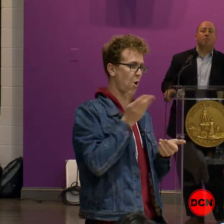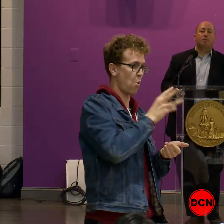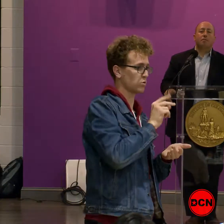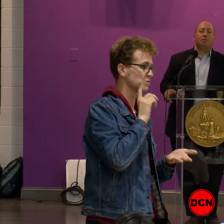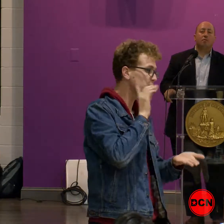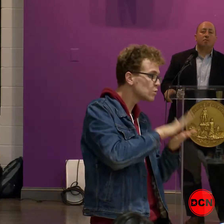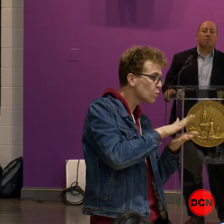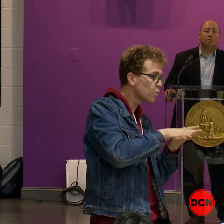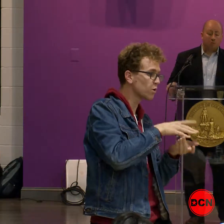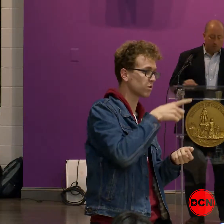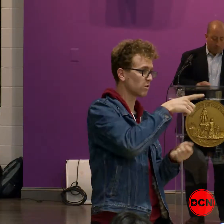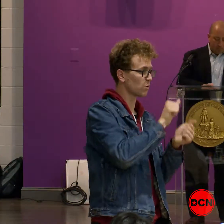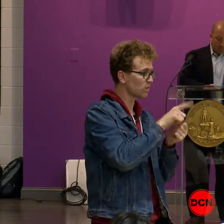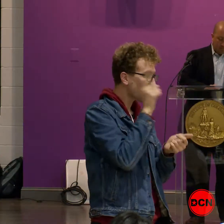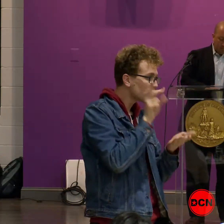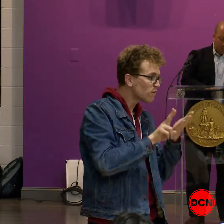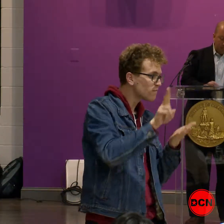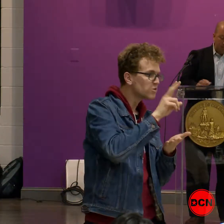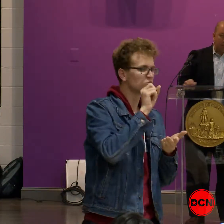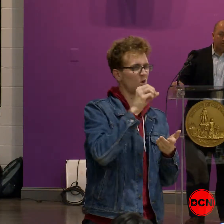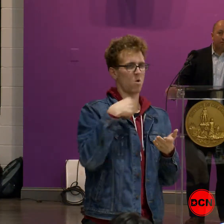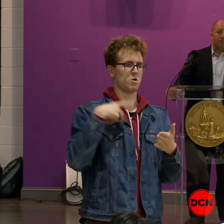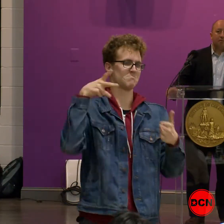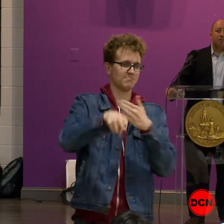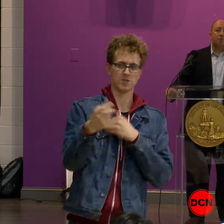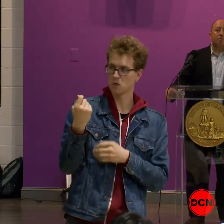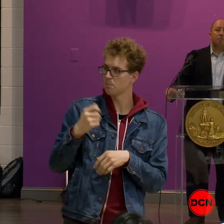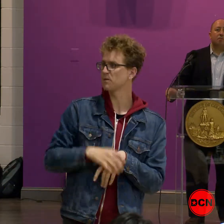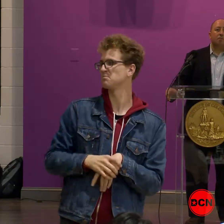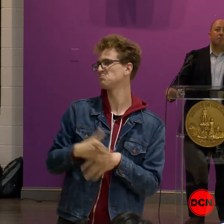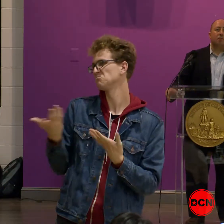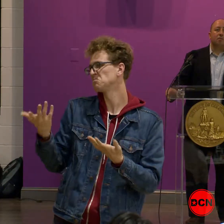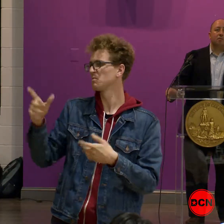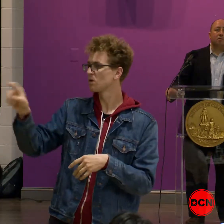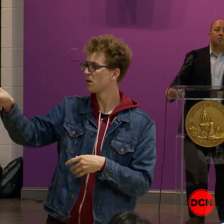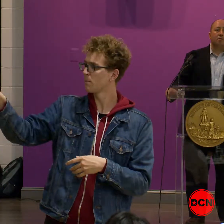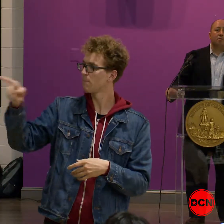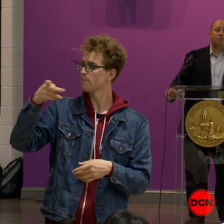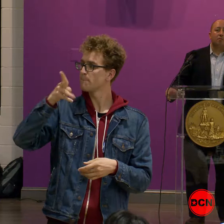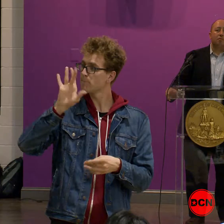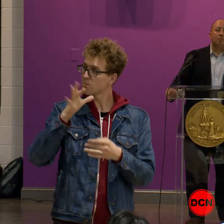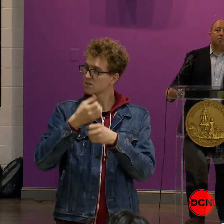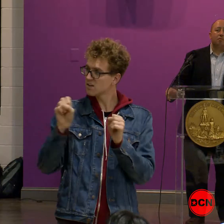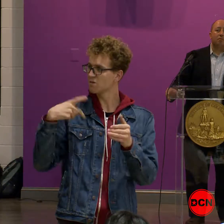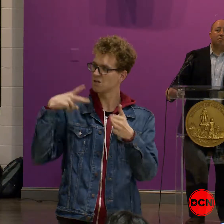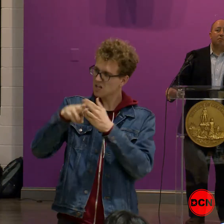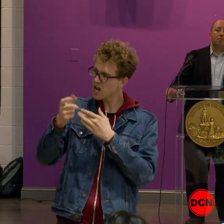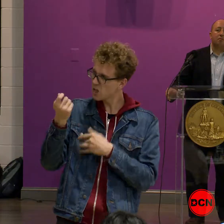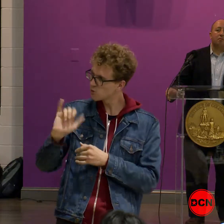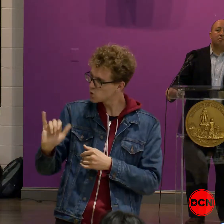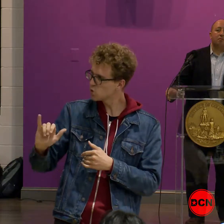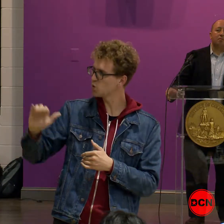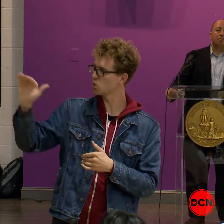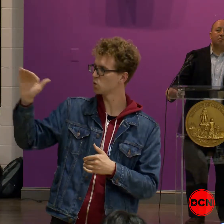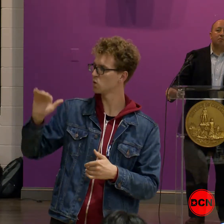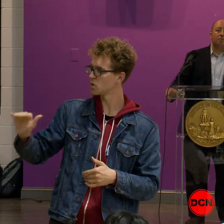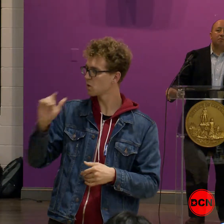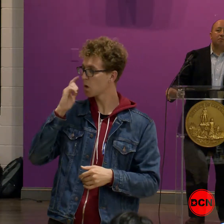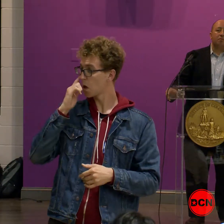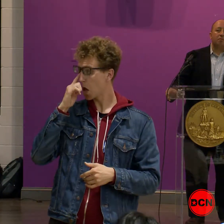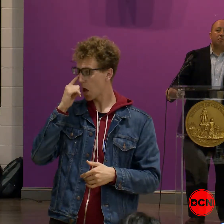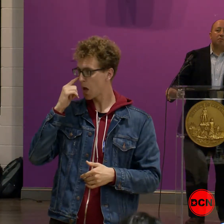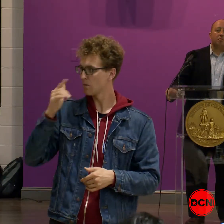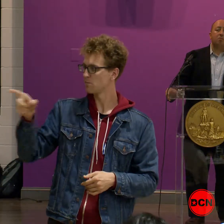value DCPS as well either. And so our main focus is on Gallaudet University, which is a private